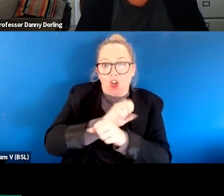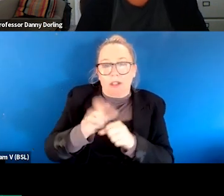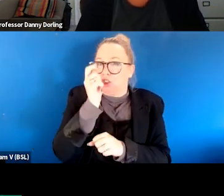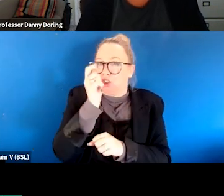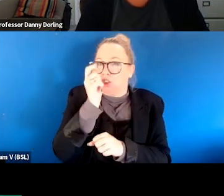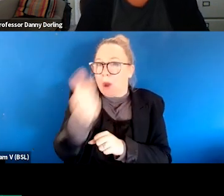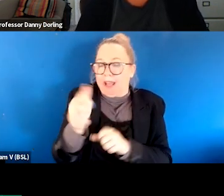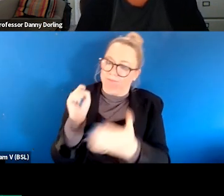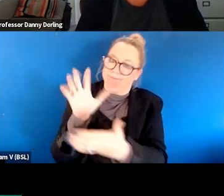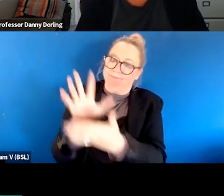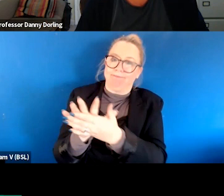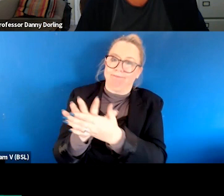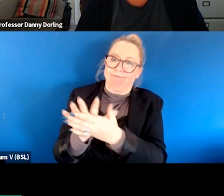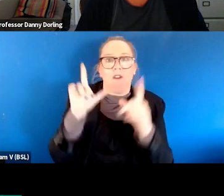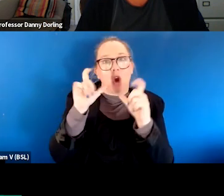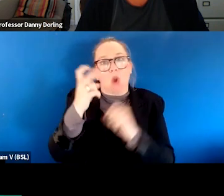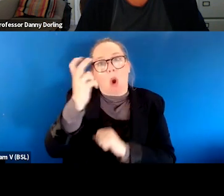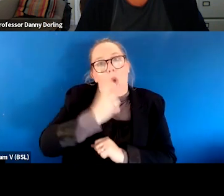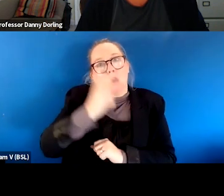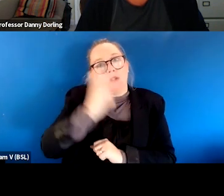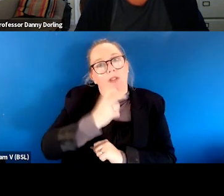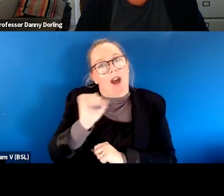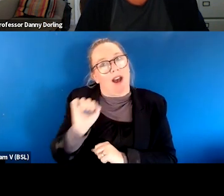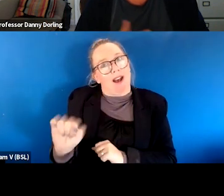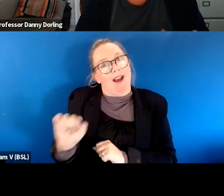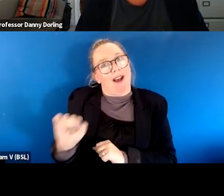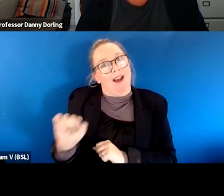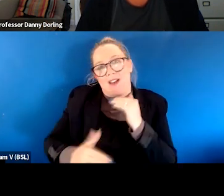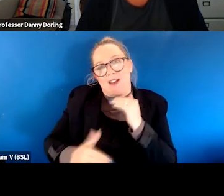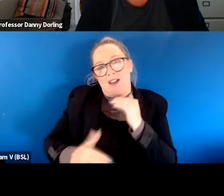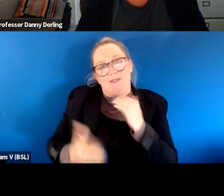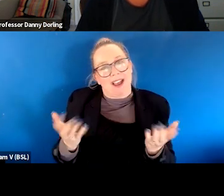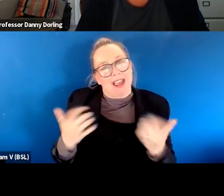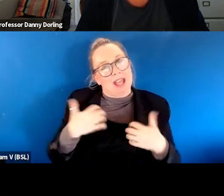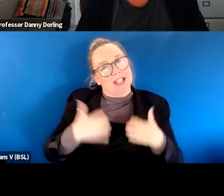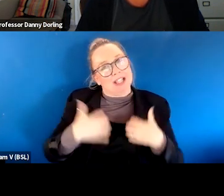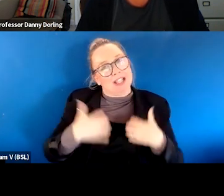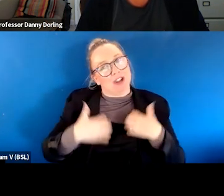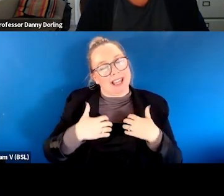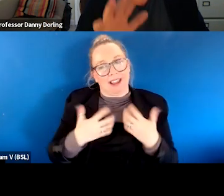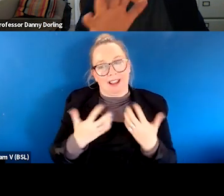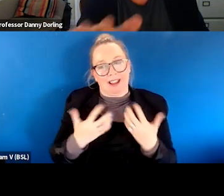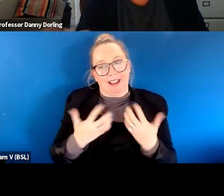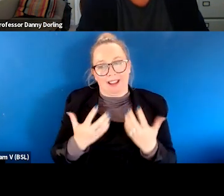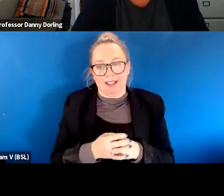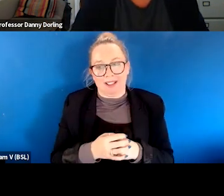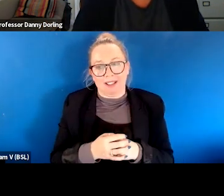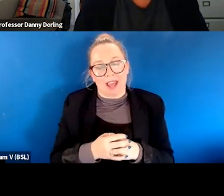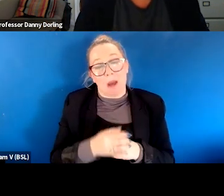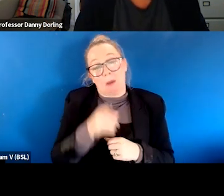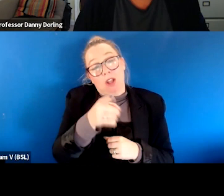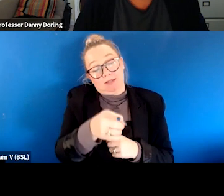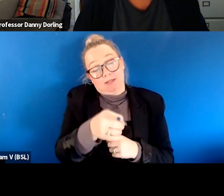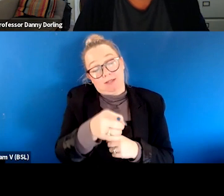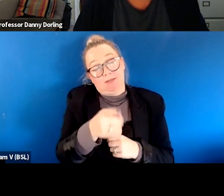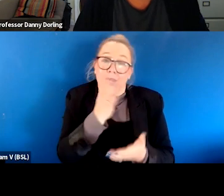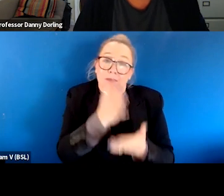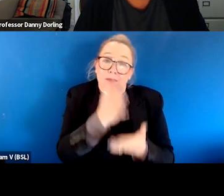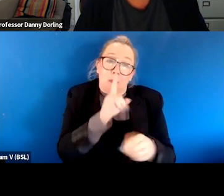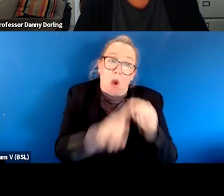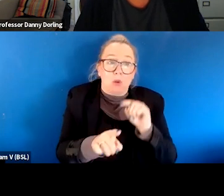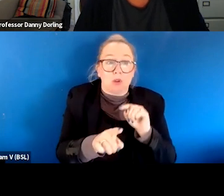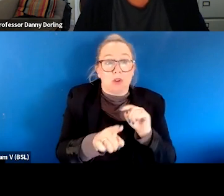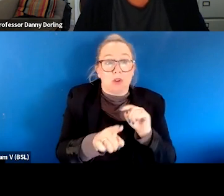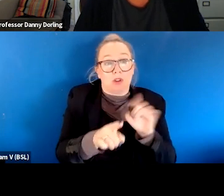certainly never representative of the actual population. So it's hard work for people to work out what their risks are, but the responses